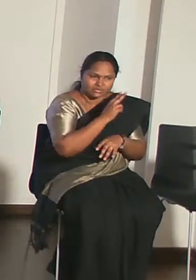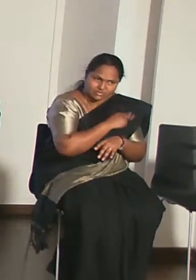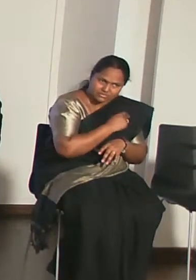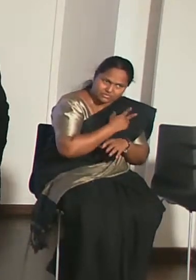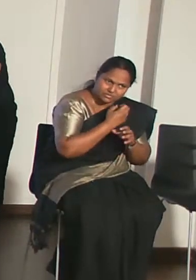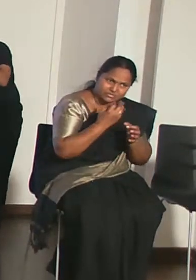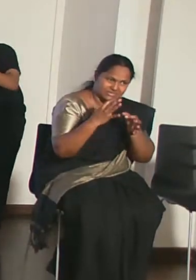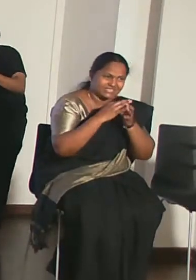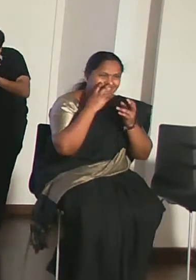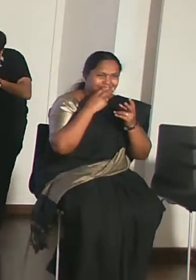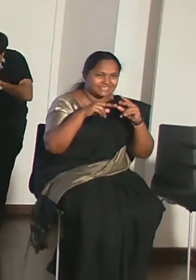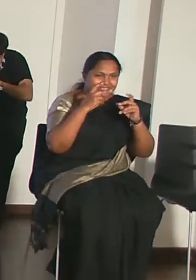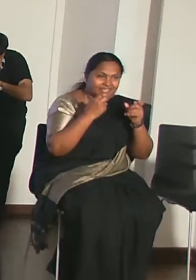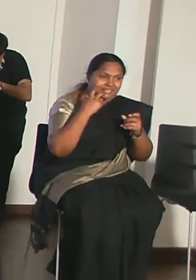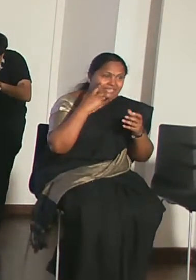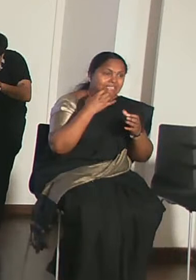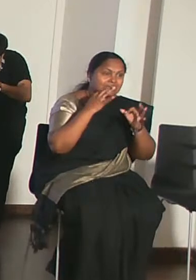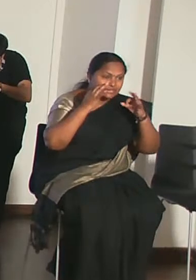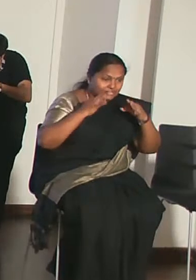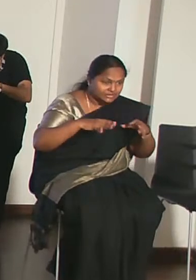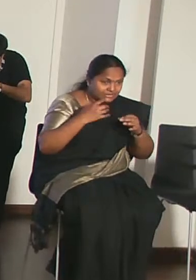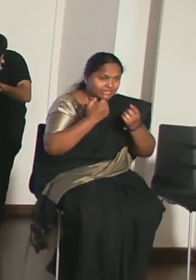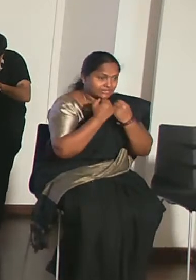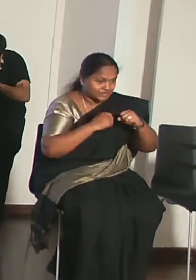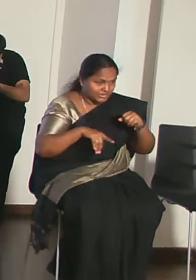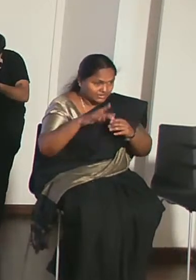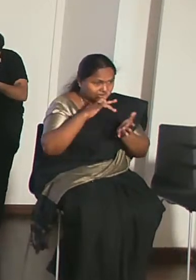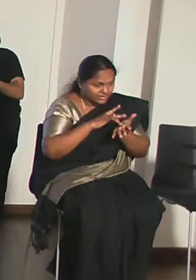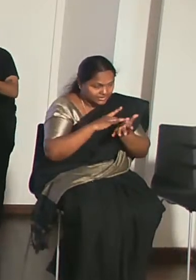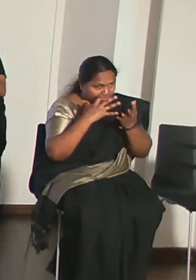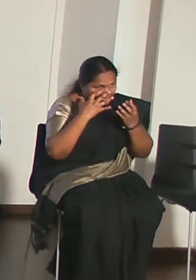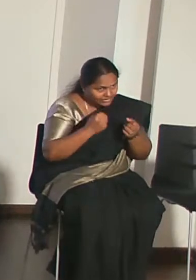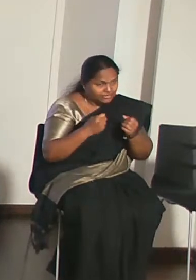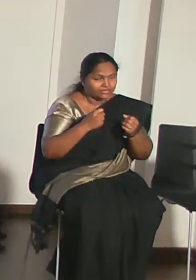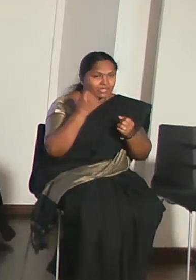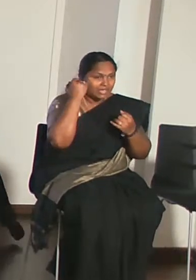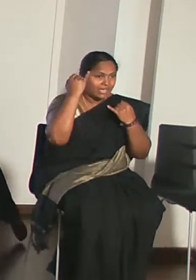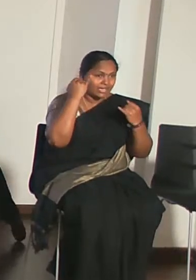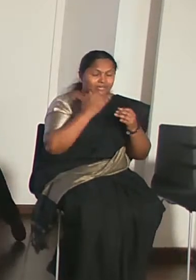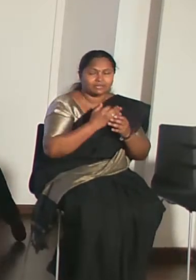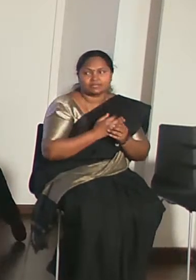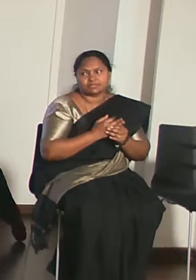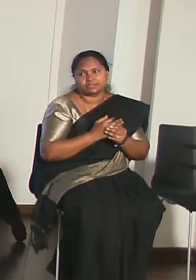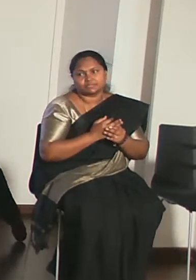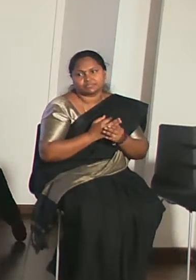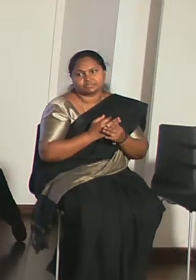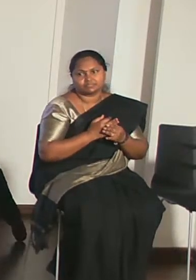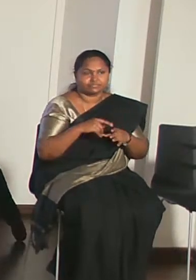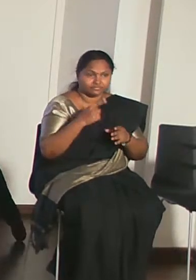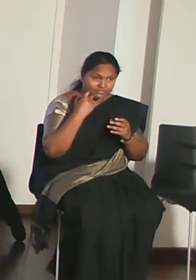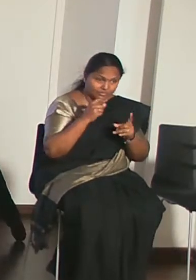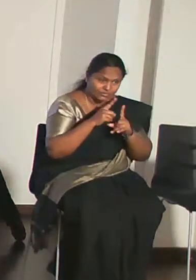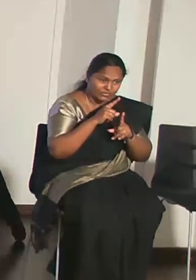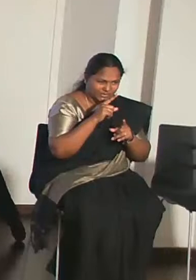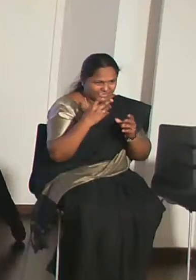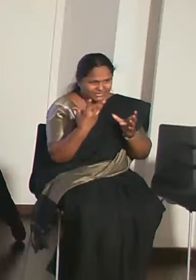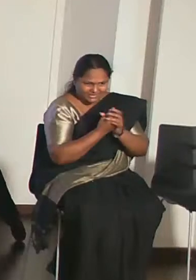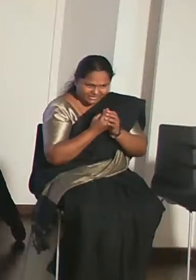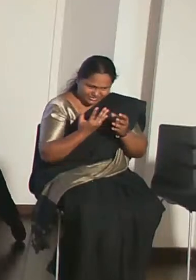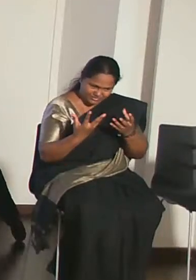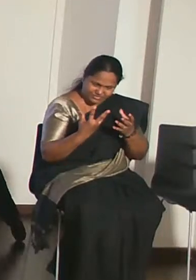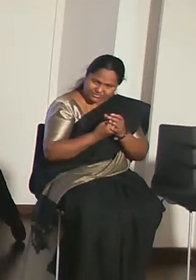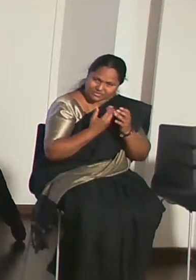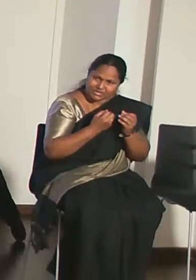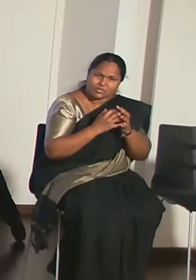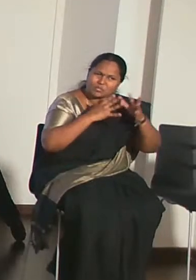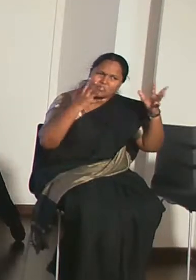hospitable environments, conviviality spaces, ideas of cook. So now, ideas of cooking together, eating together. Now, these are